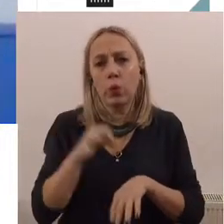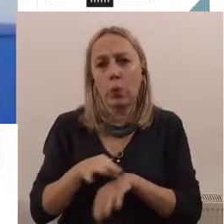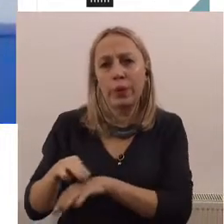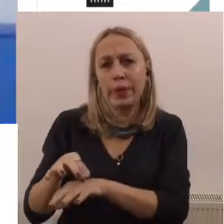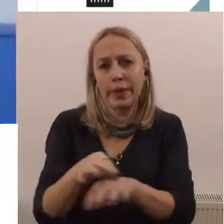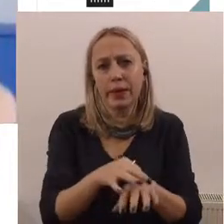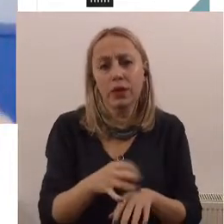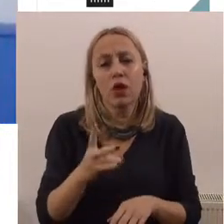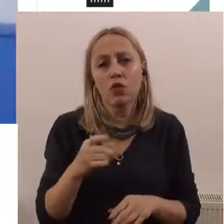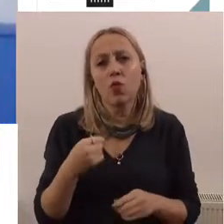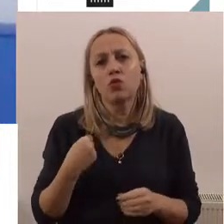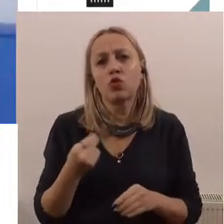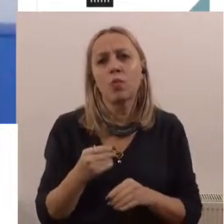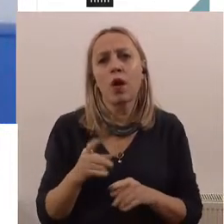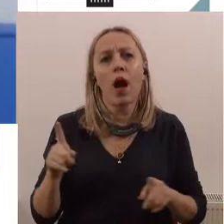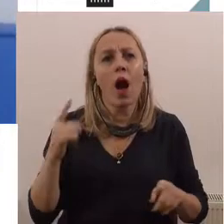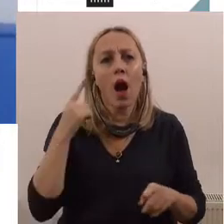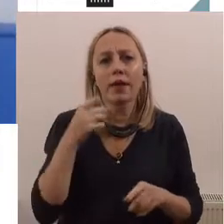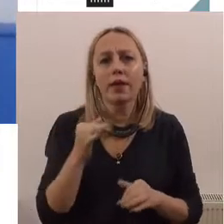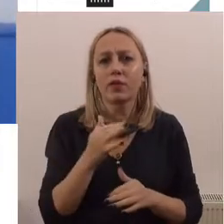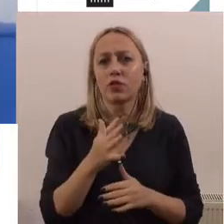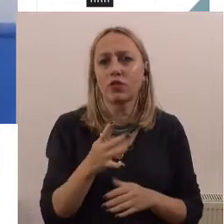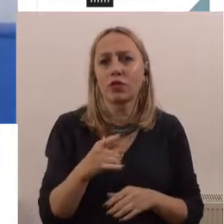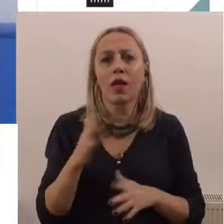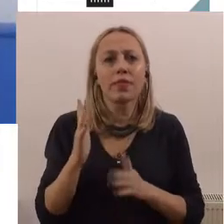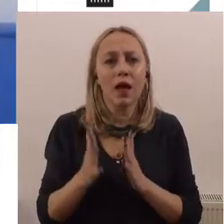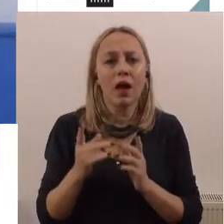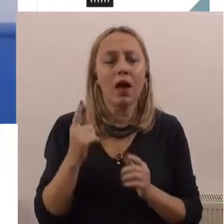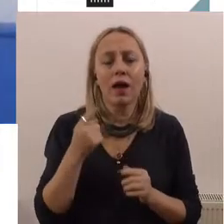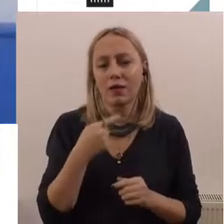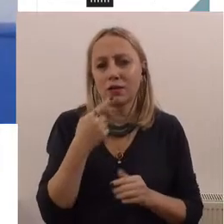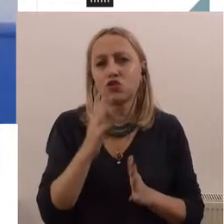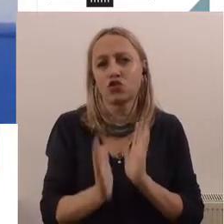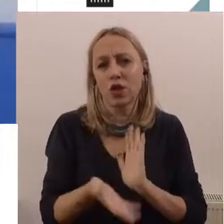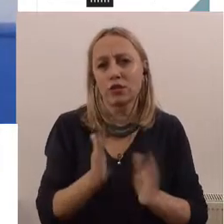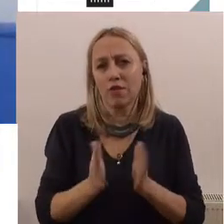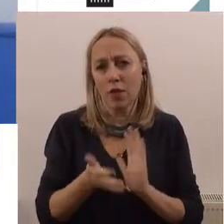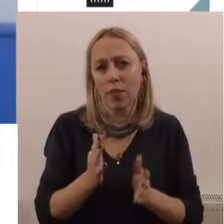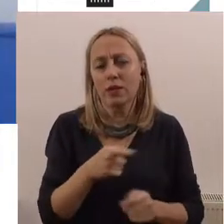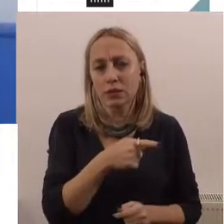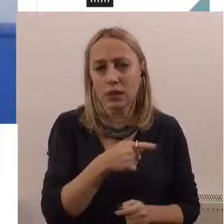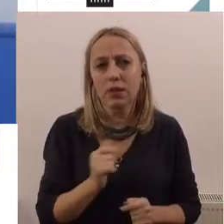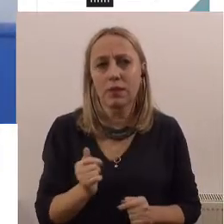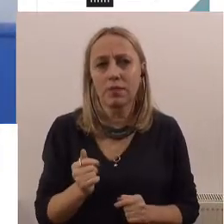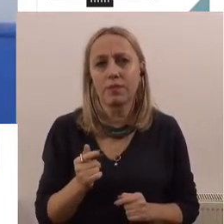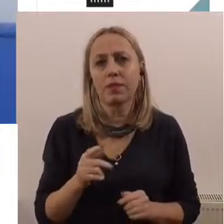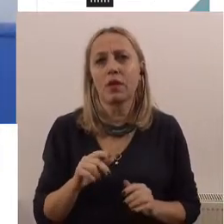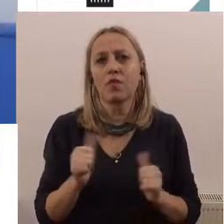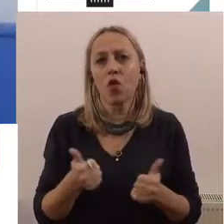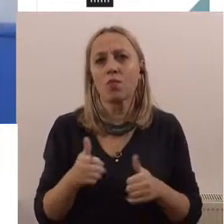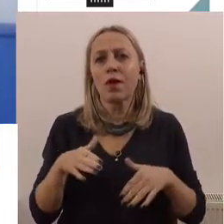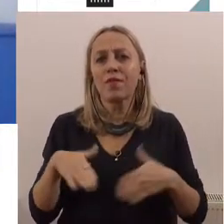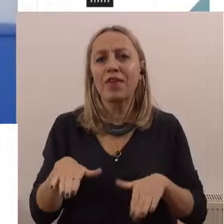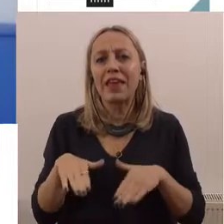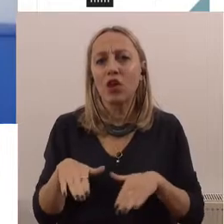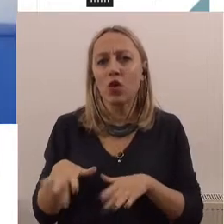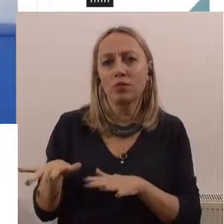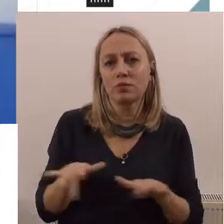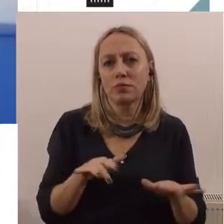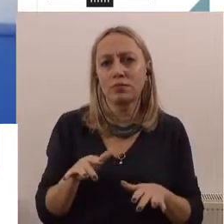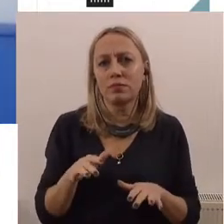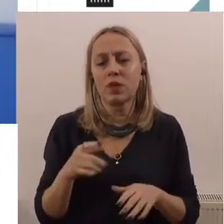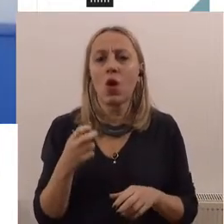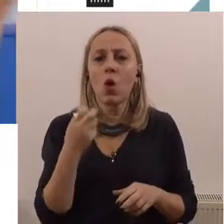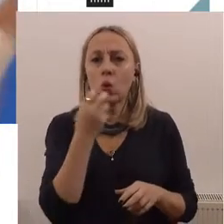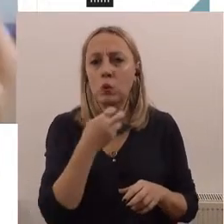but now we have it also in video, in Dutch sign language, and everything in text for people who are hard of